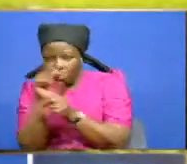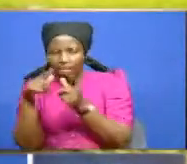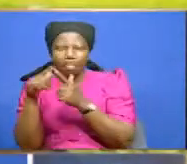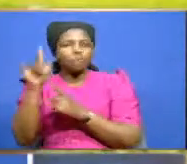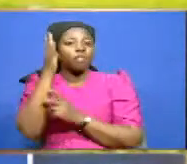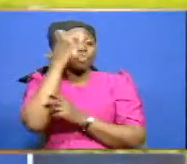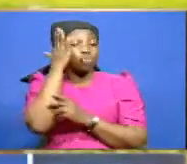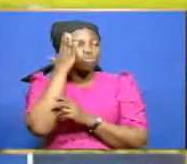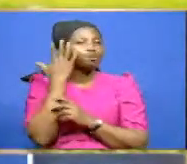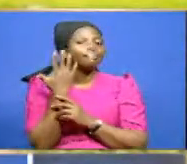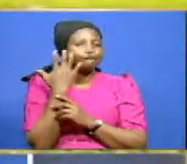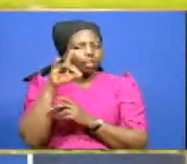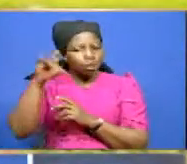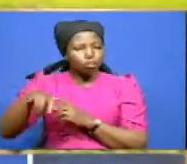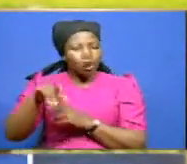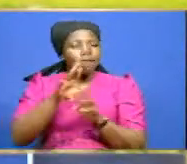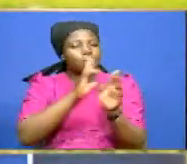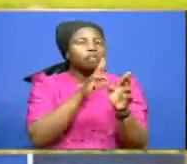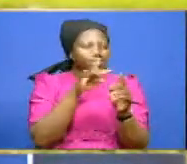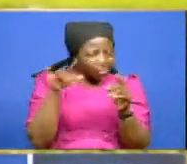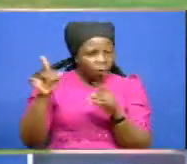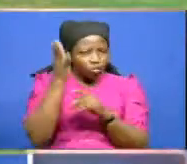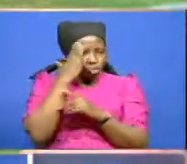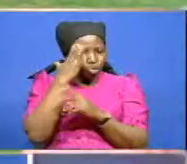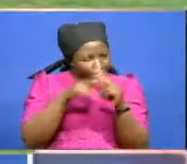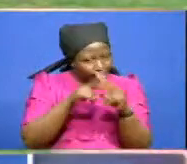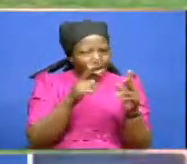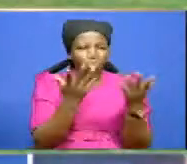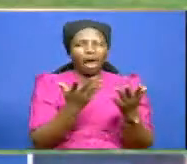know that they need to report and where do they start from.